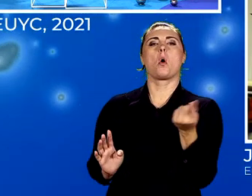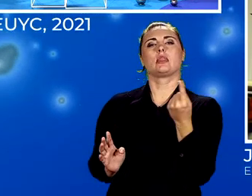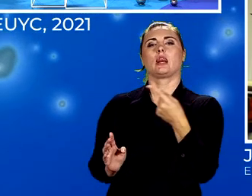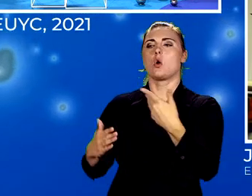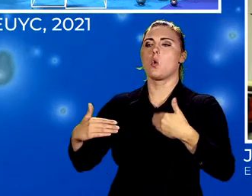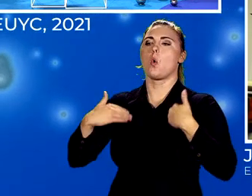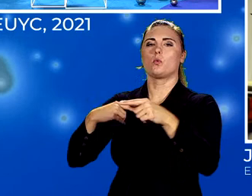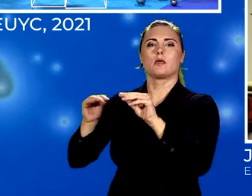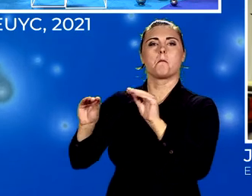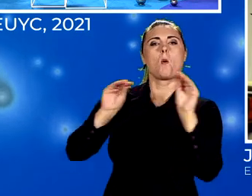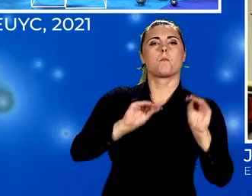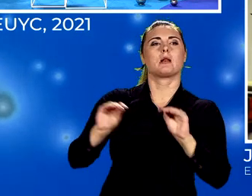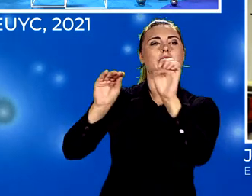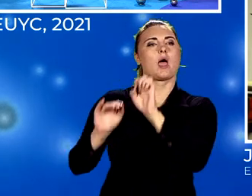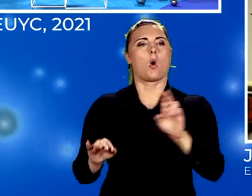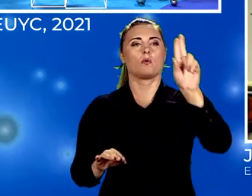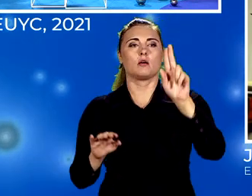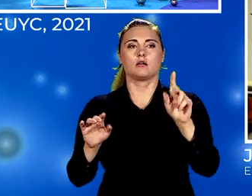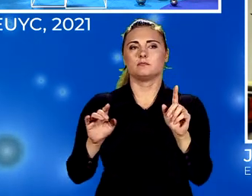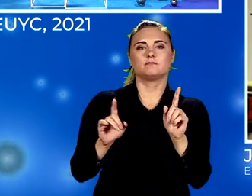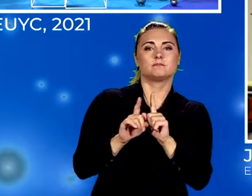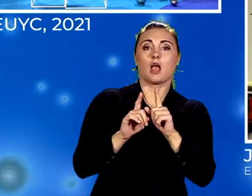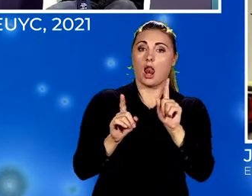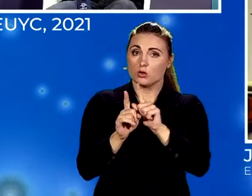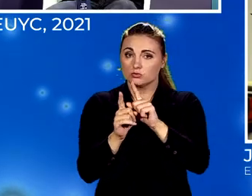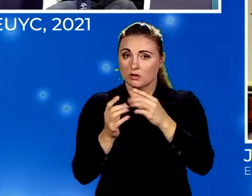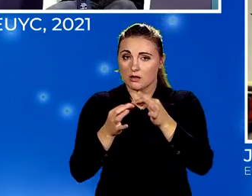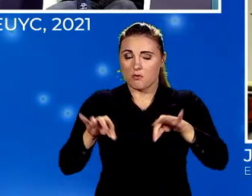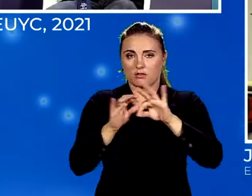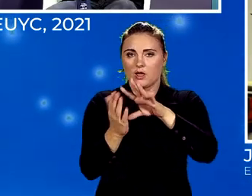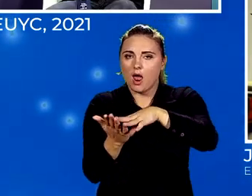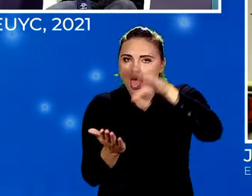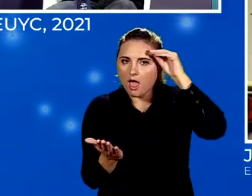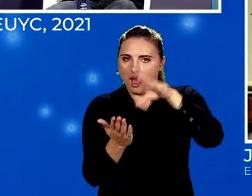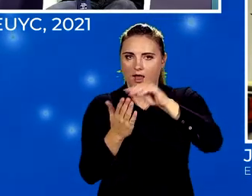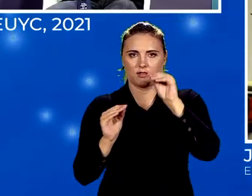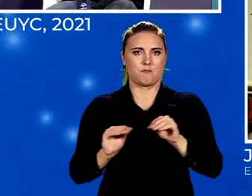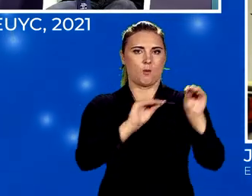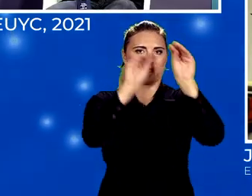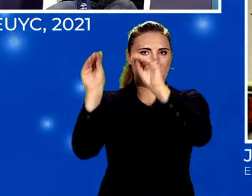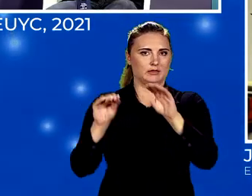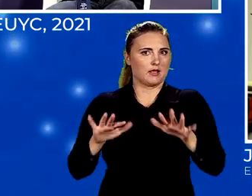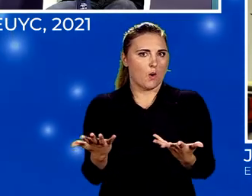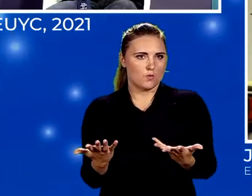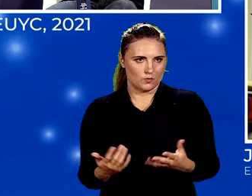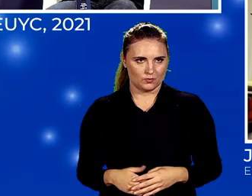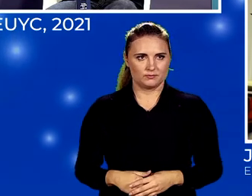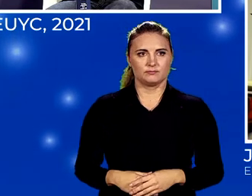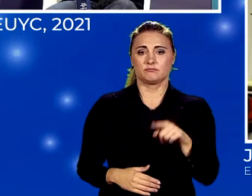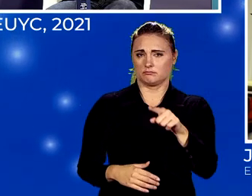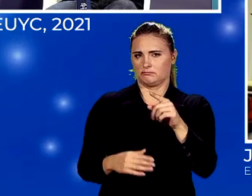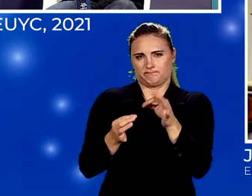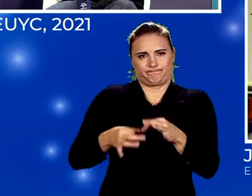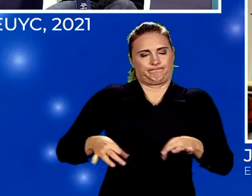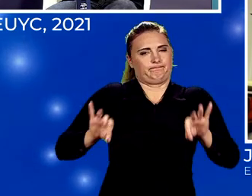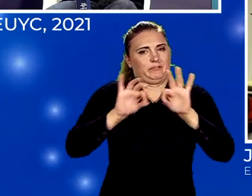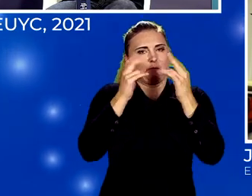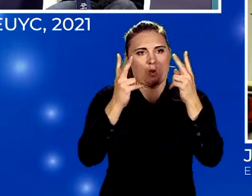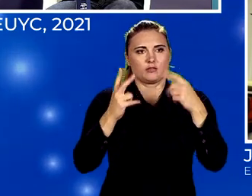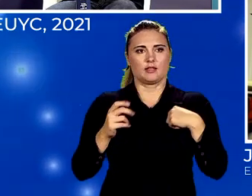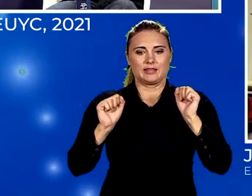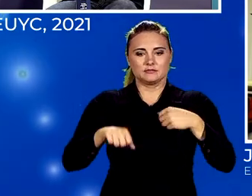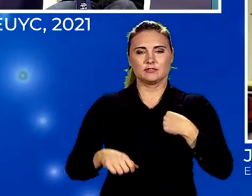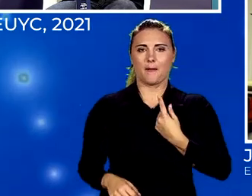learning mobility that has very concrete aim to basically support personal and